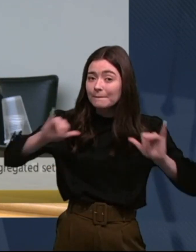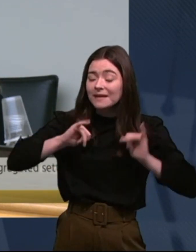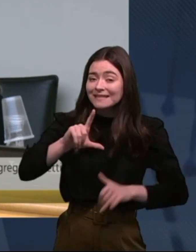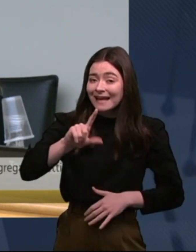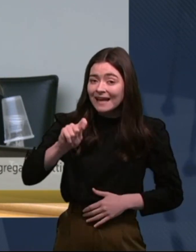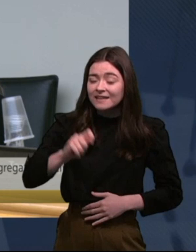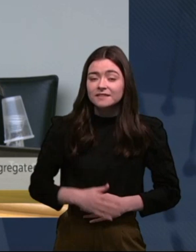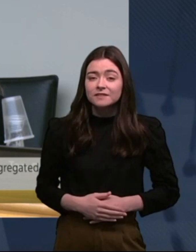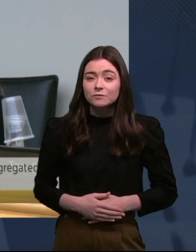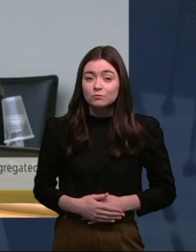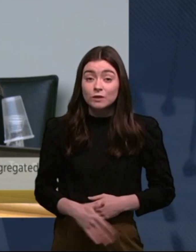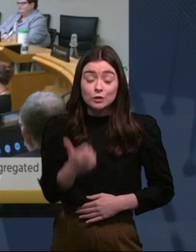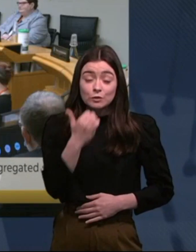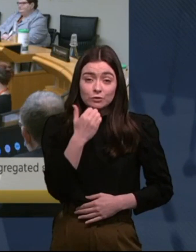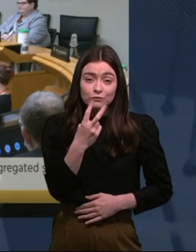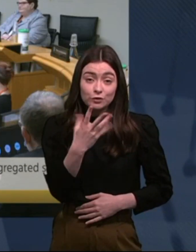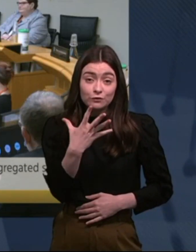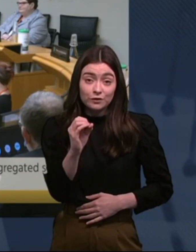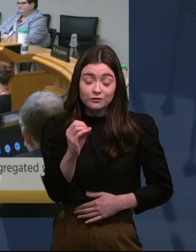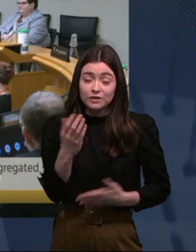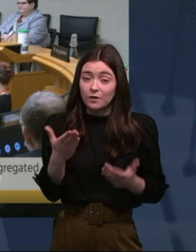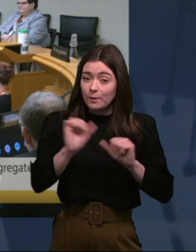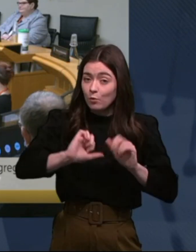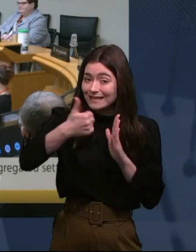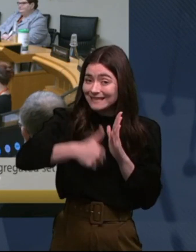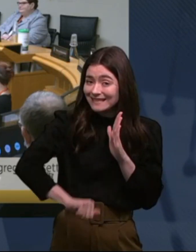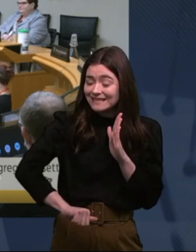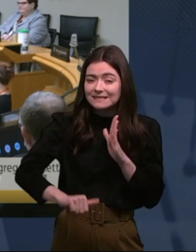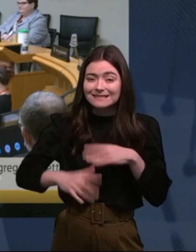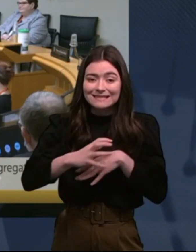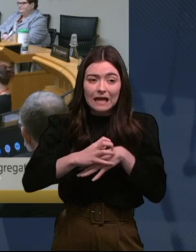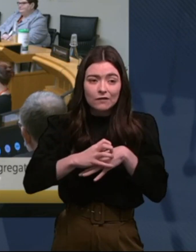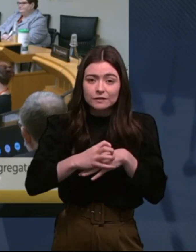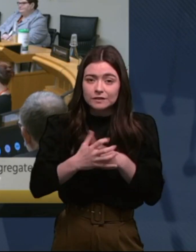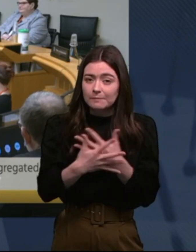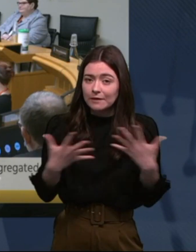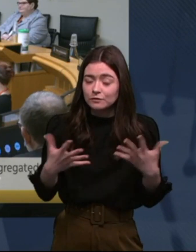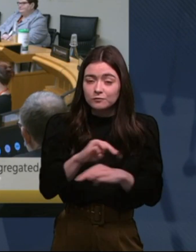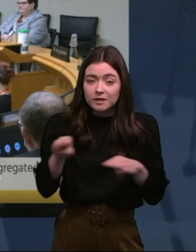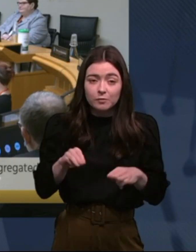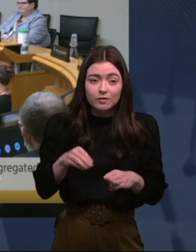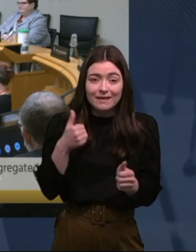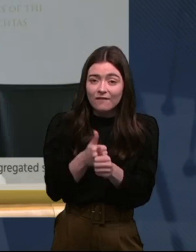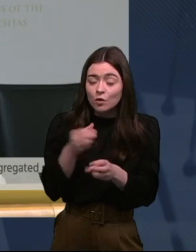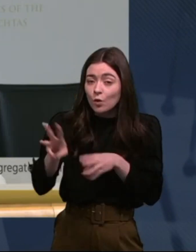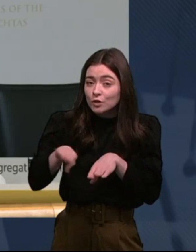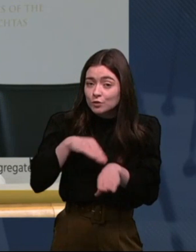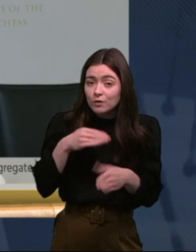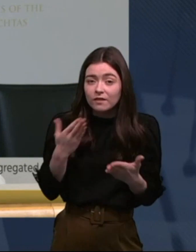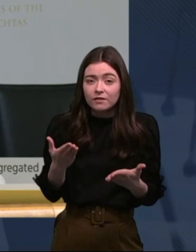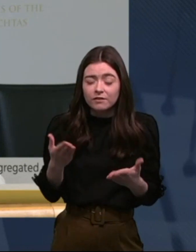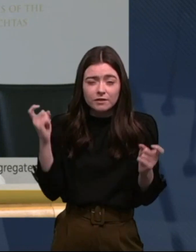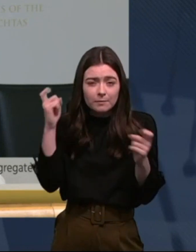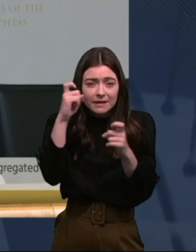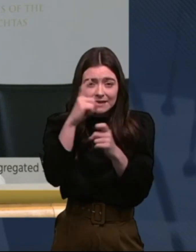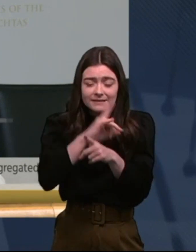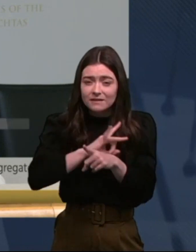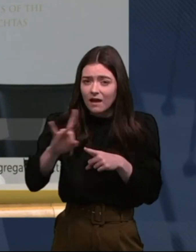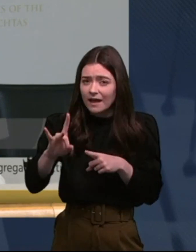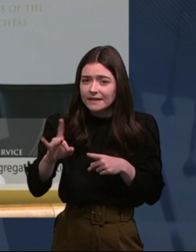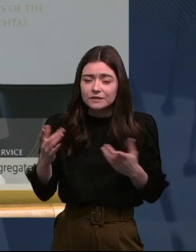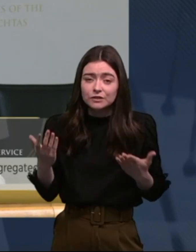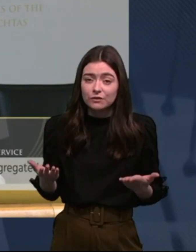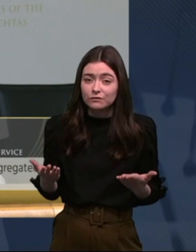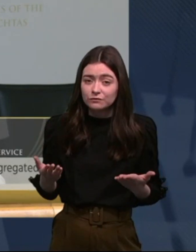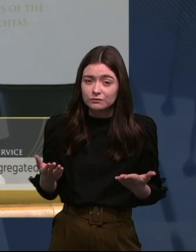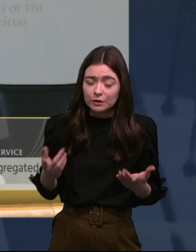figure of 250 on our waiting list, the average, caseload for an advocate, given the complexity and the types of issues that they're dealing with, is